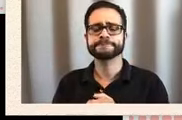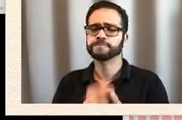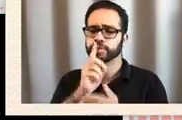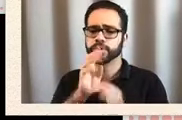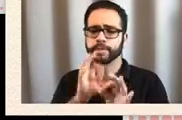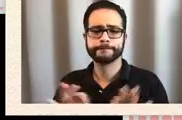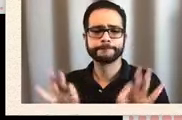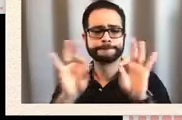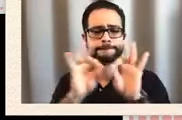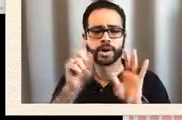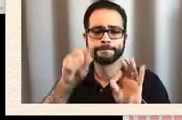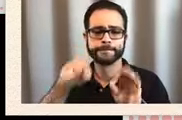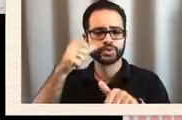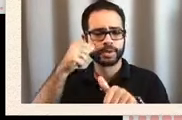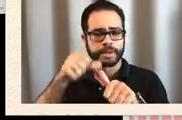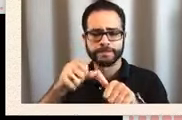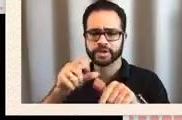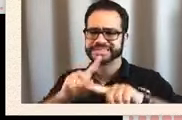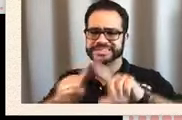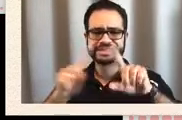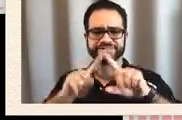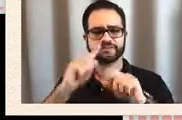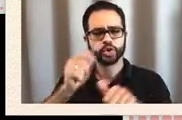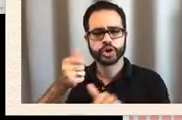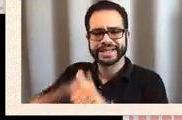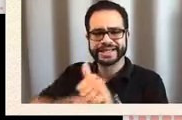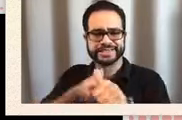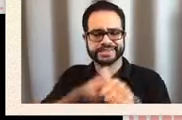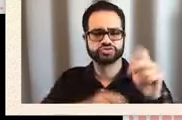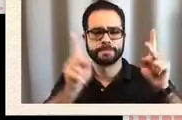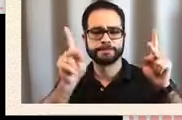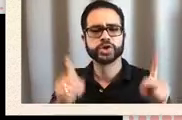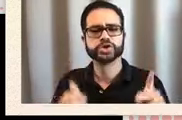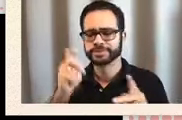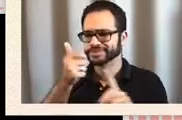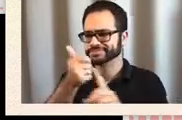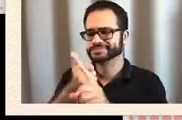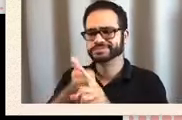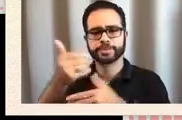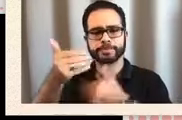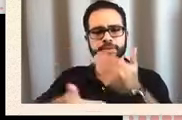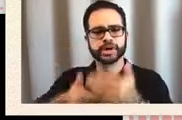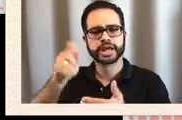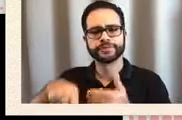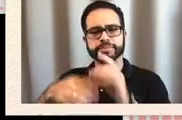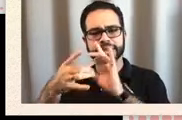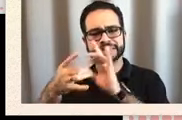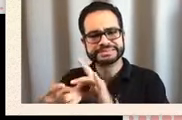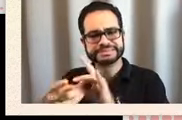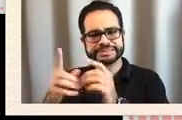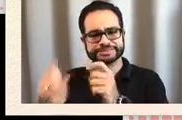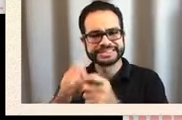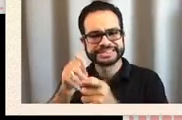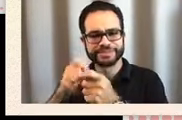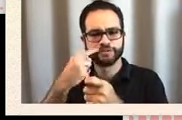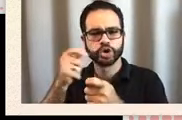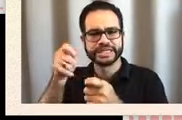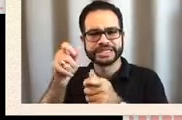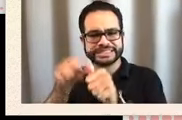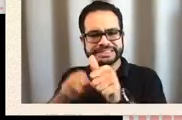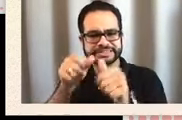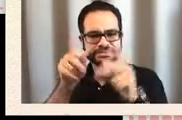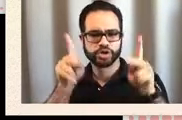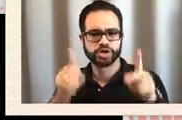different for every single person because it's really a process that has to be tailored to each individual. So the supported decision-making agreements that I've done with